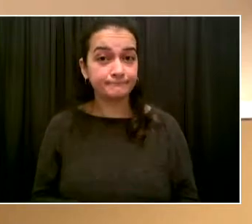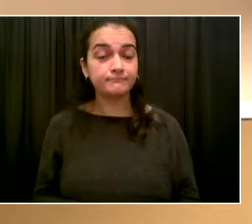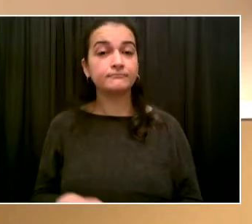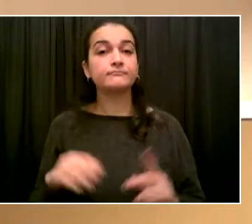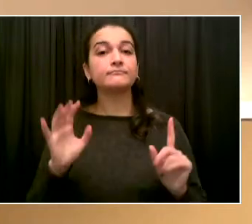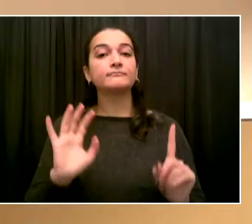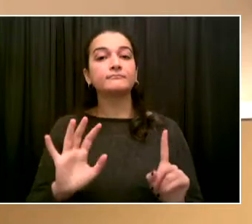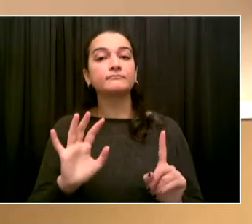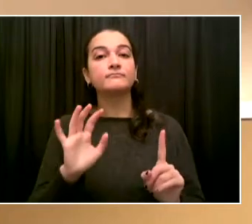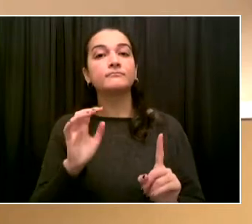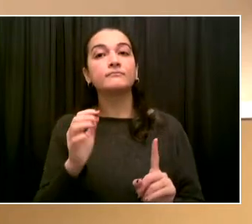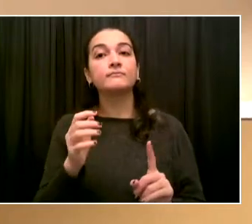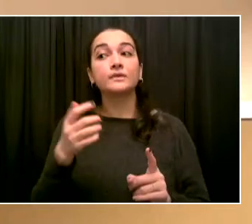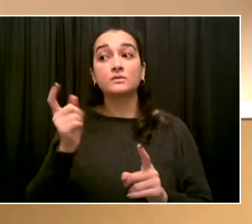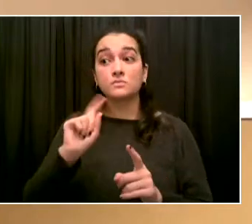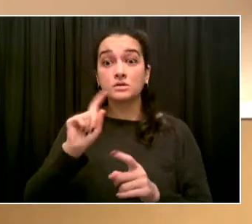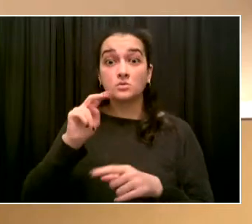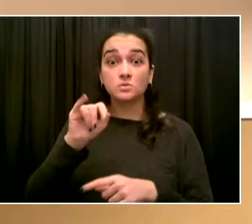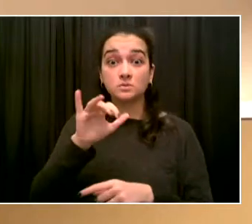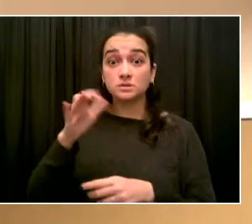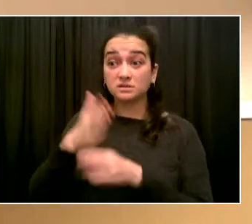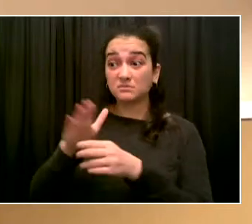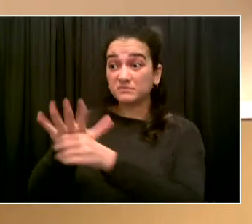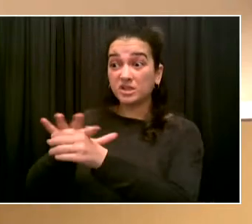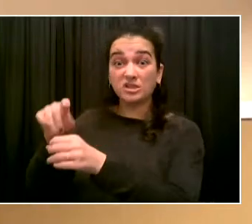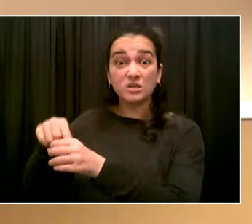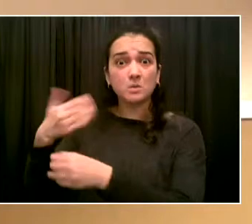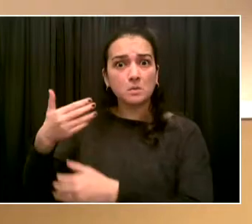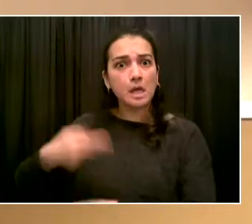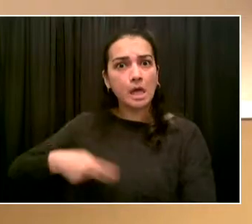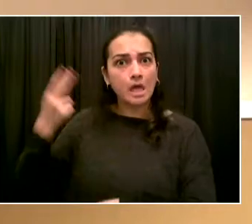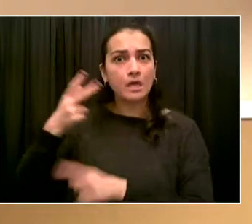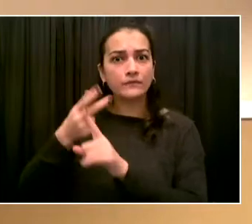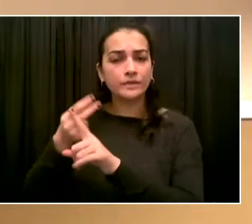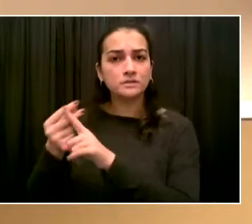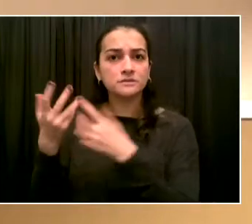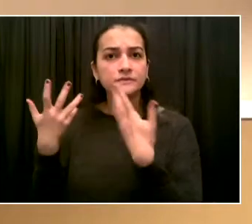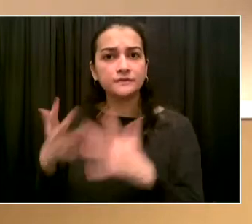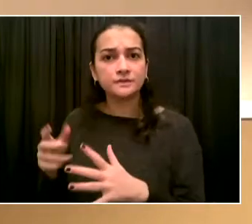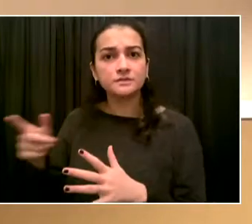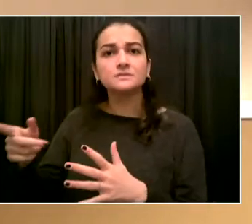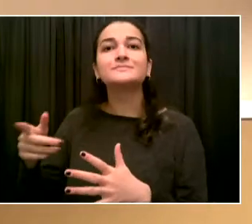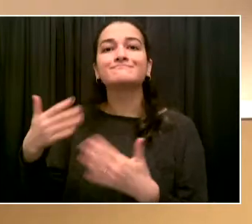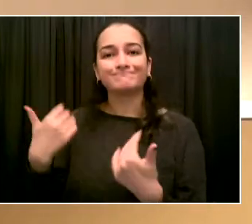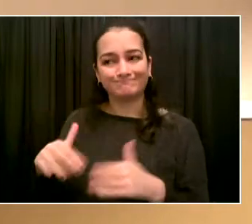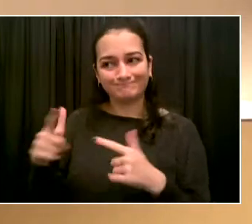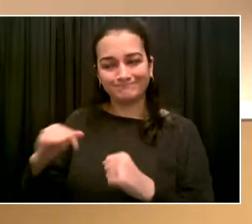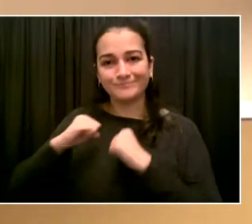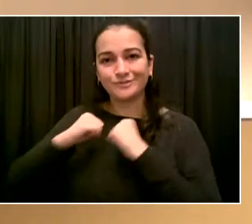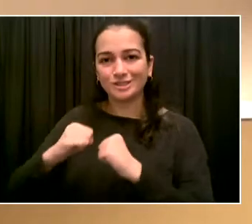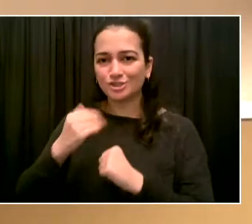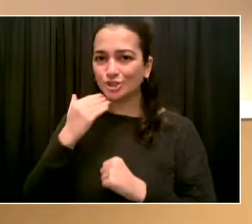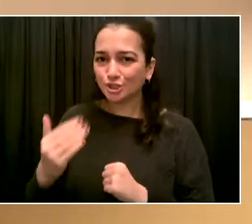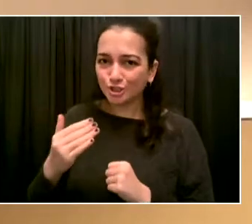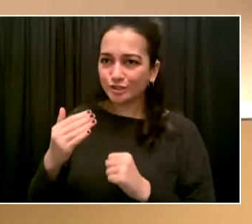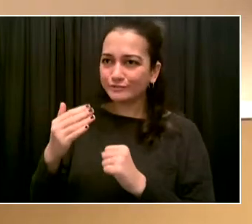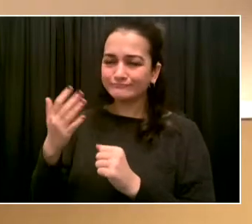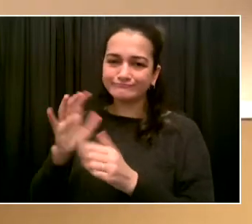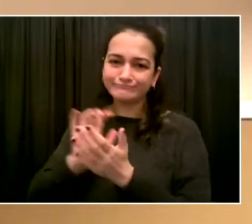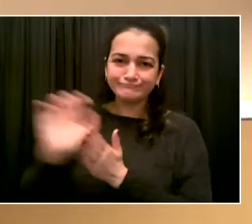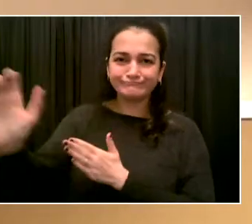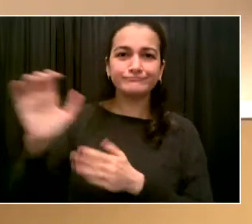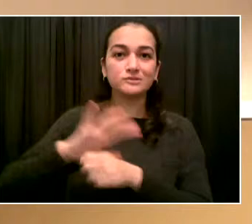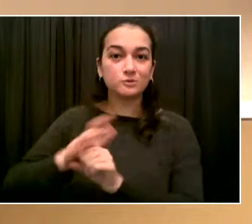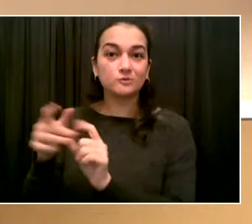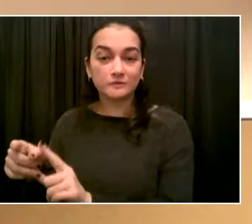vaccination rates will be the most protected from COVID-19. That's why we are taking this as seriously